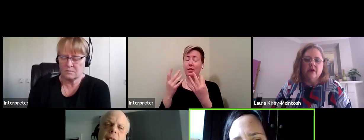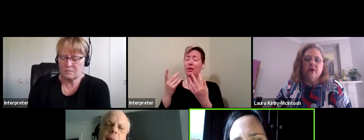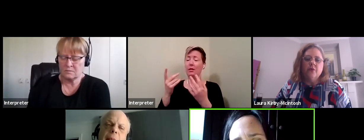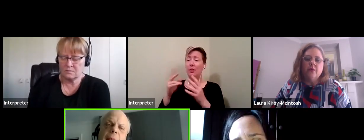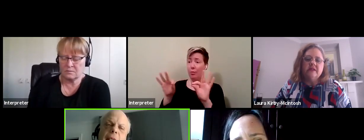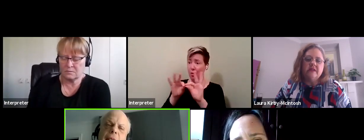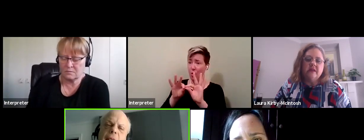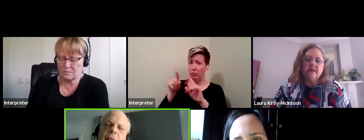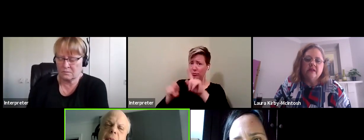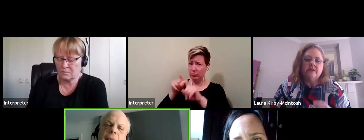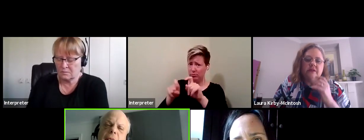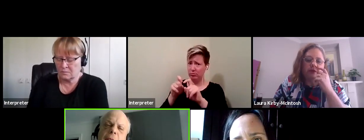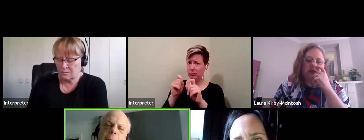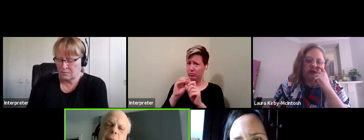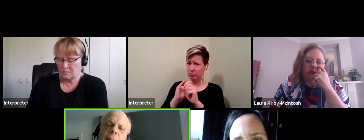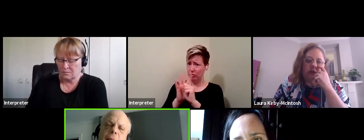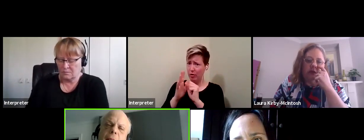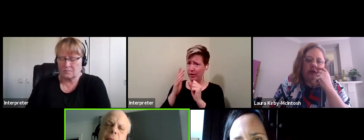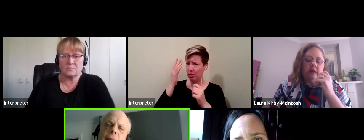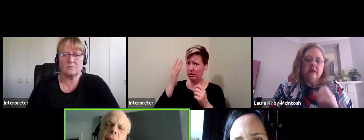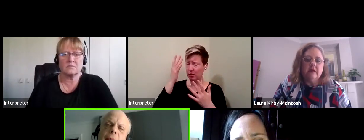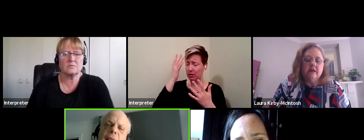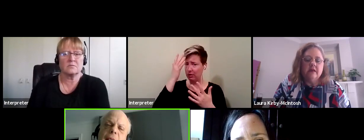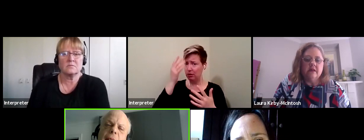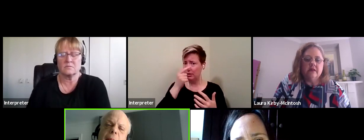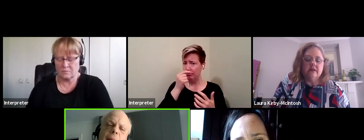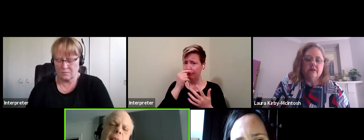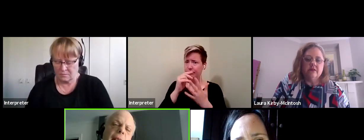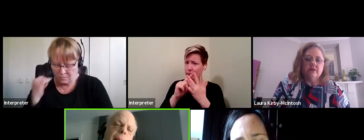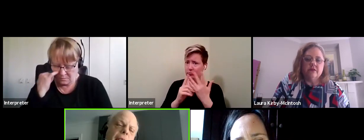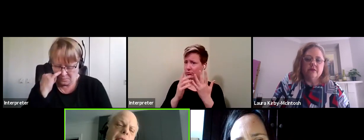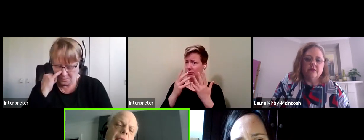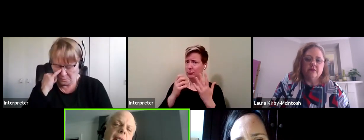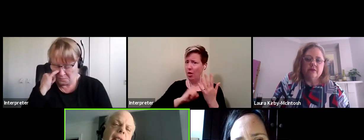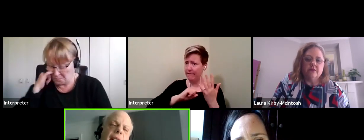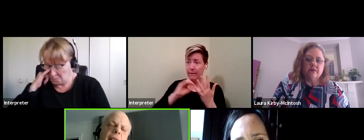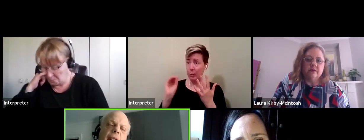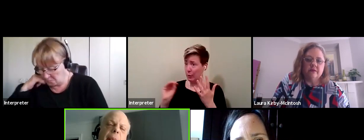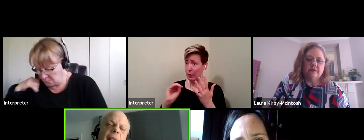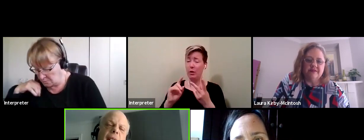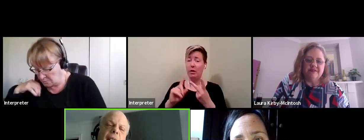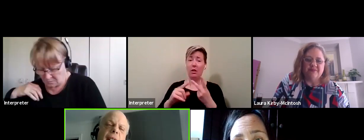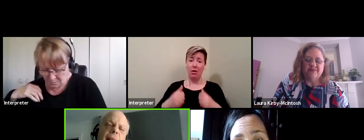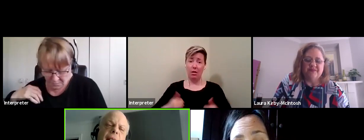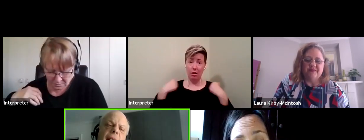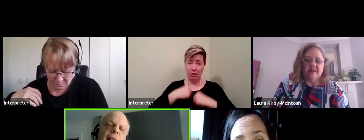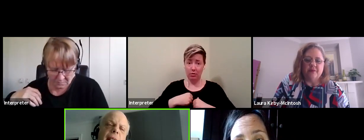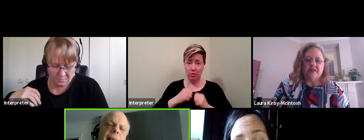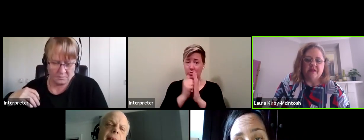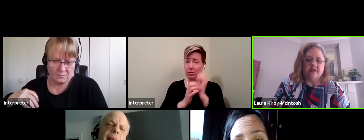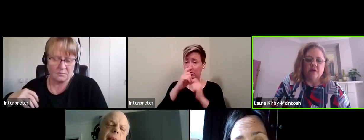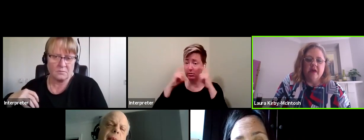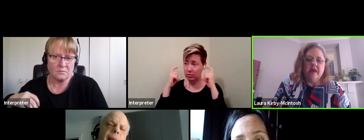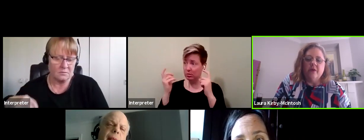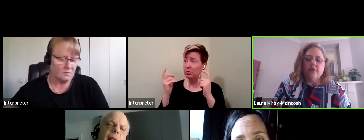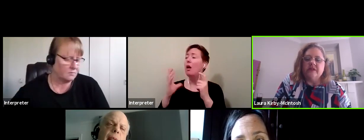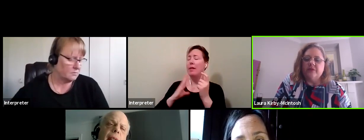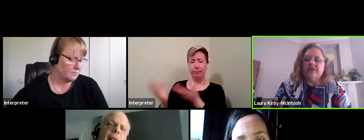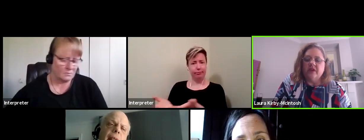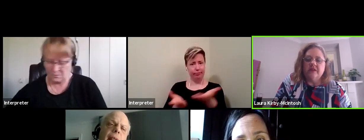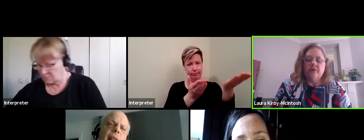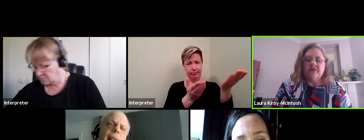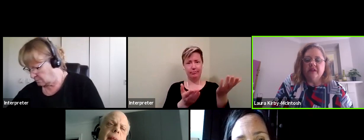jobs. And I would One, imagine with the sorry, hospitals David, being overloaded right now, they would really appreciate any extra help they can get. I would think so.